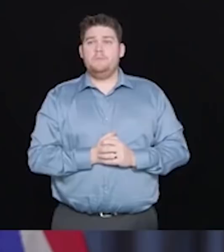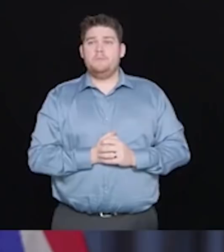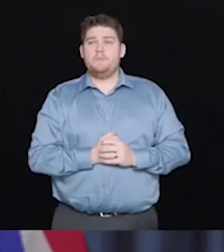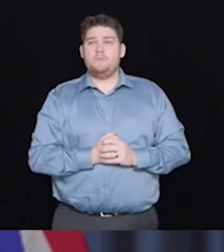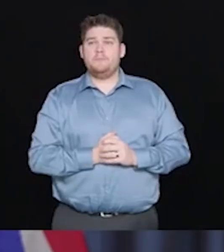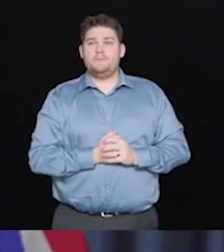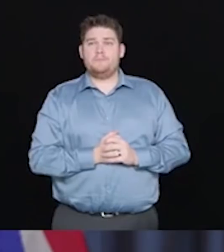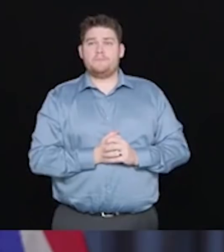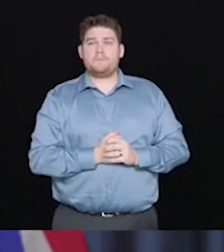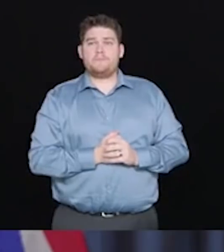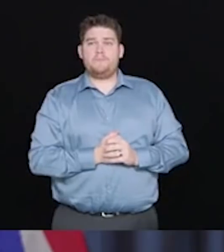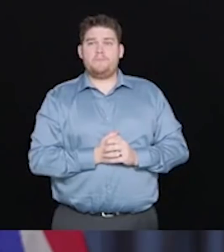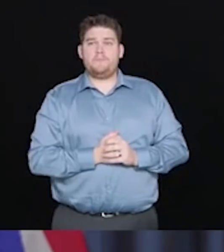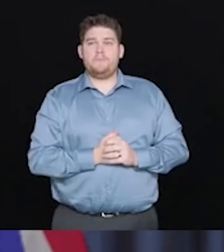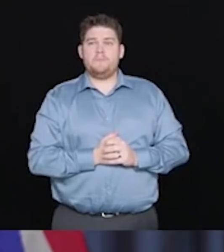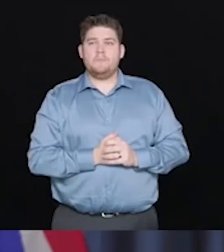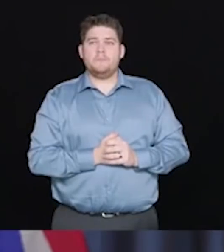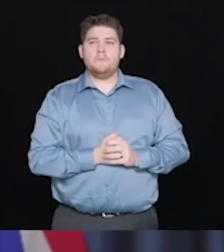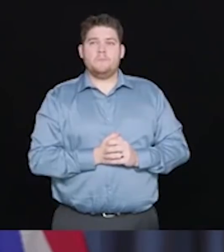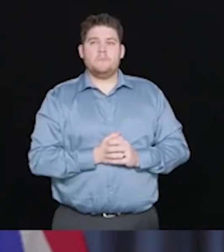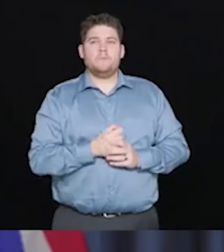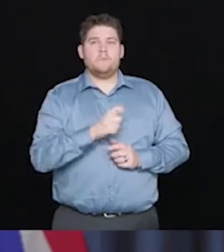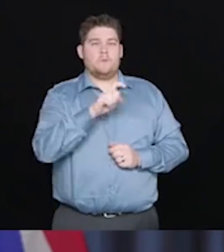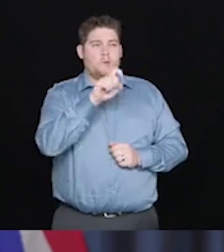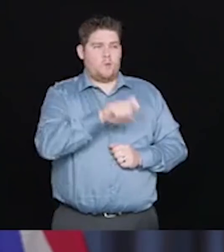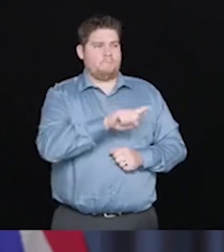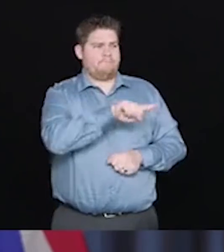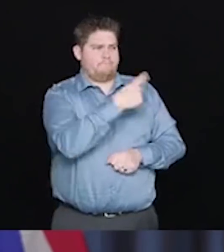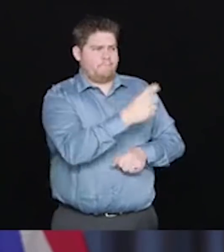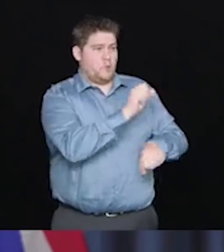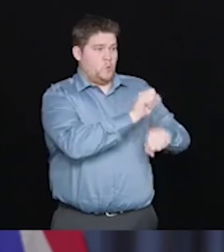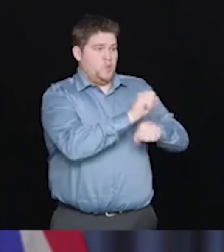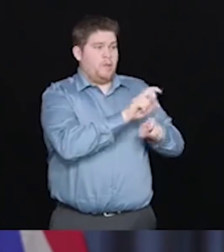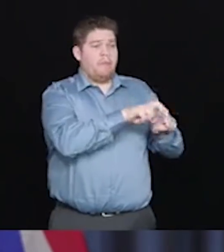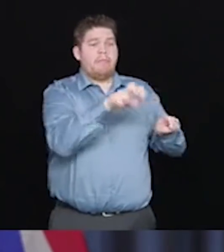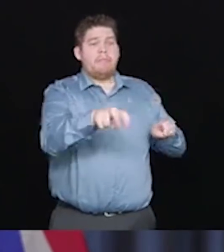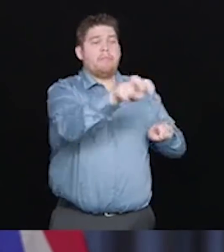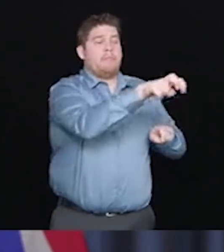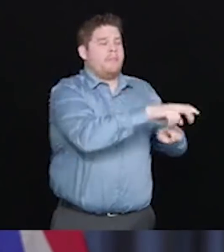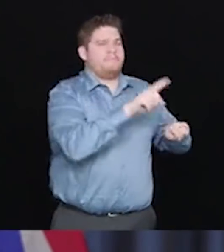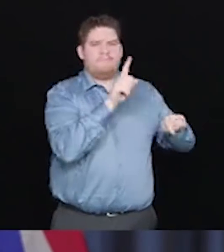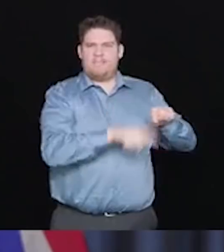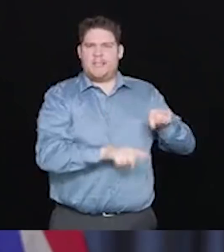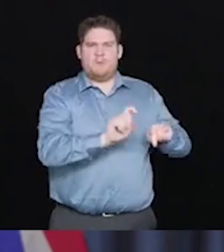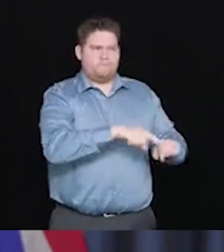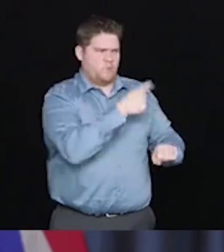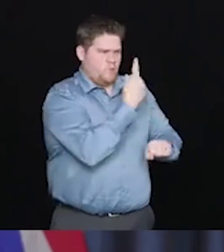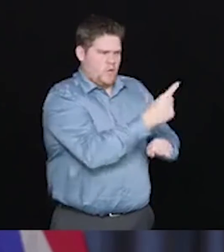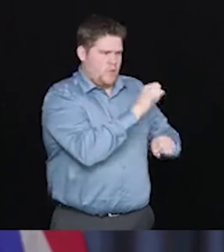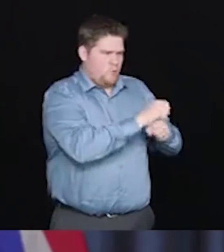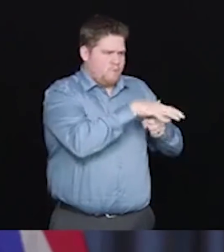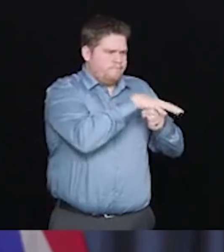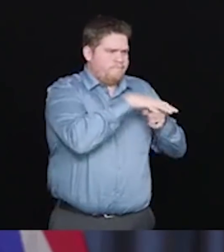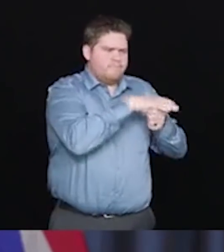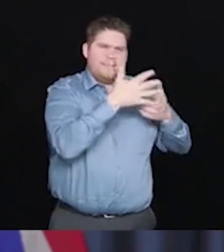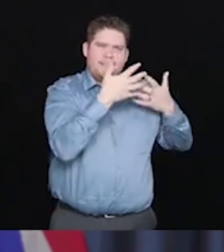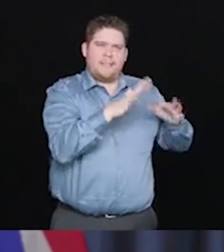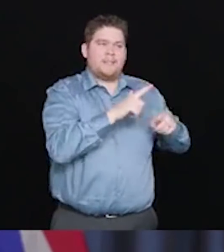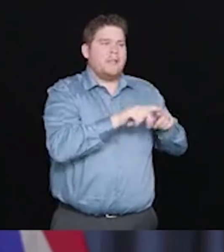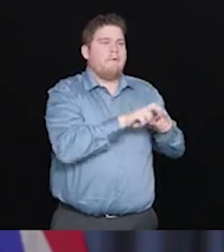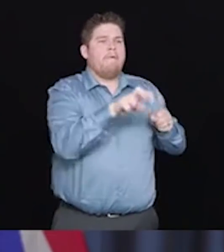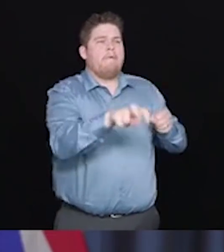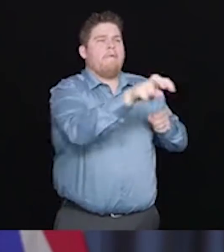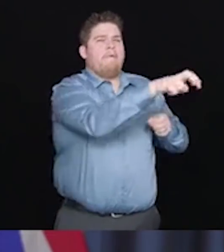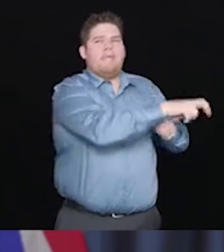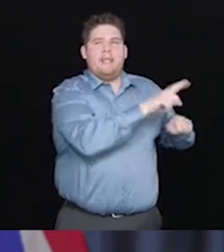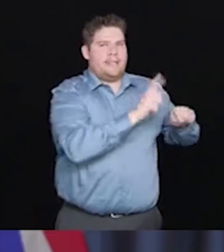the pandemic. This includes long-term care, assisted living, extended and acute care. So this is one of the key things that we've